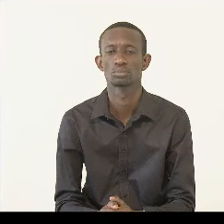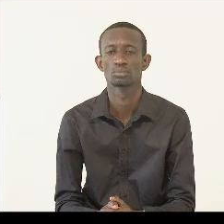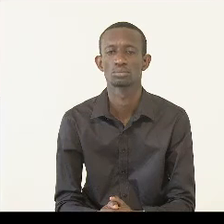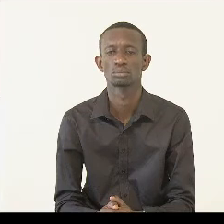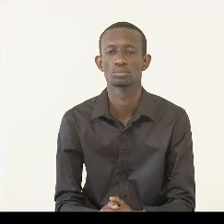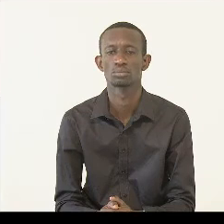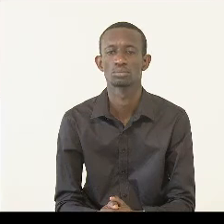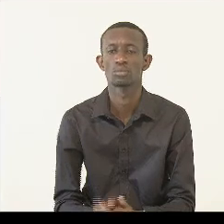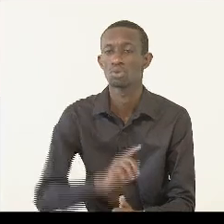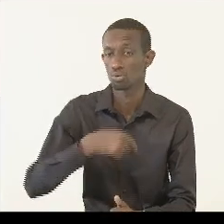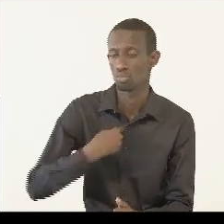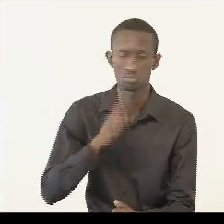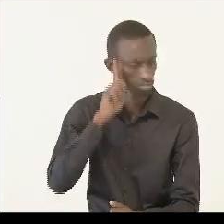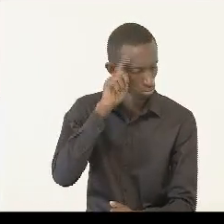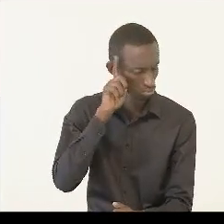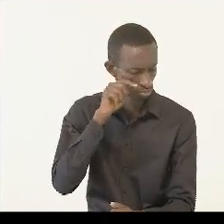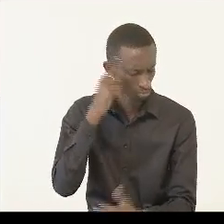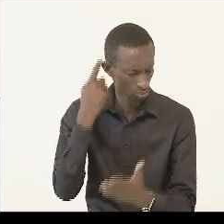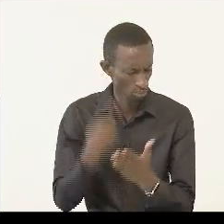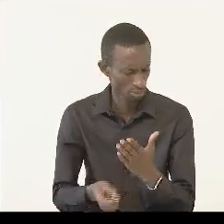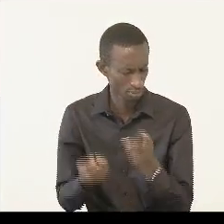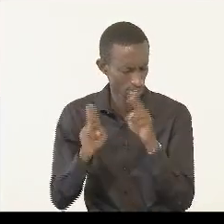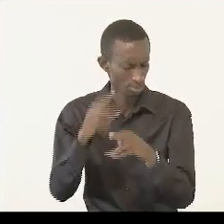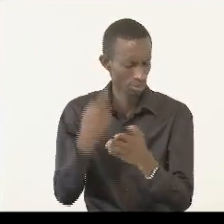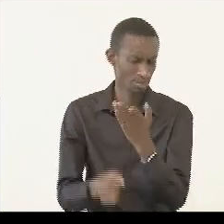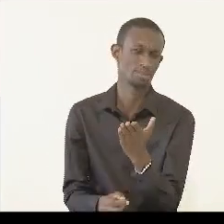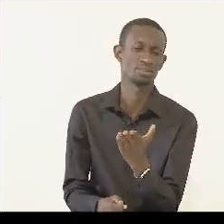We need to think now, what exactly is happening here?